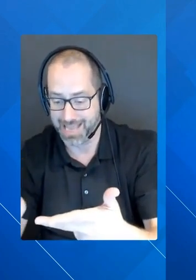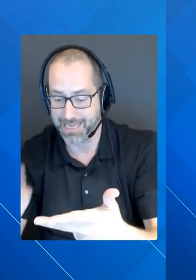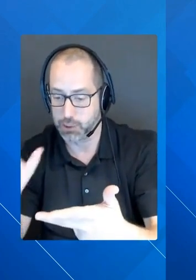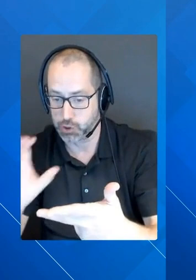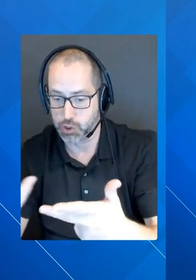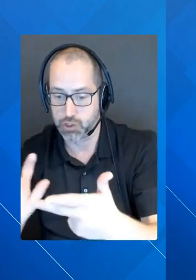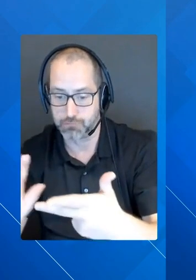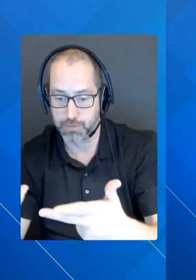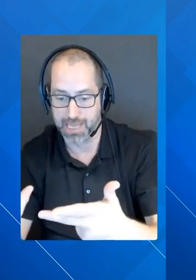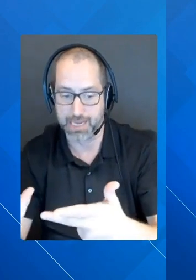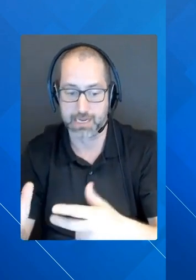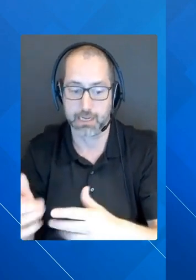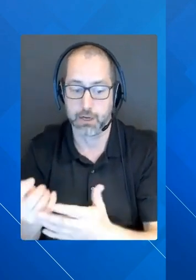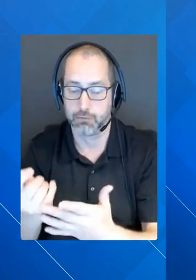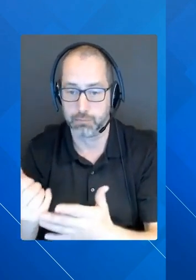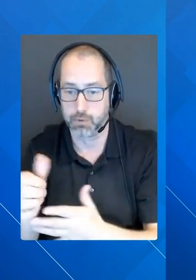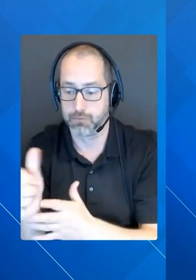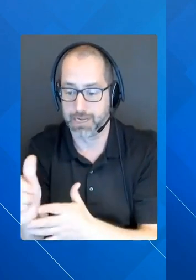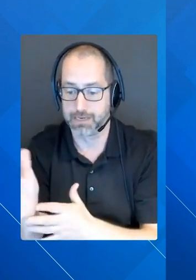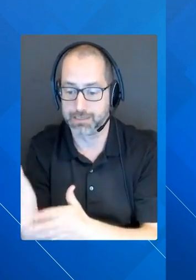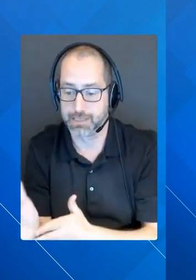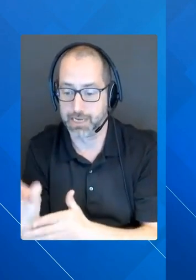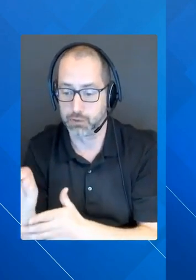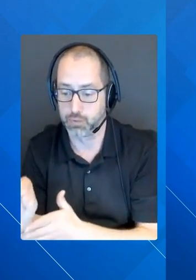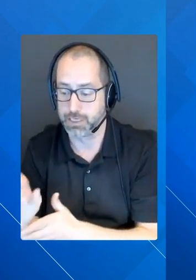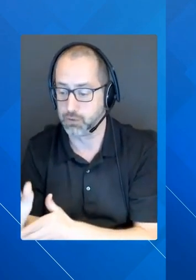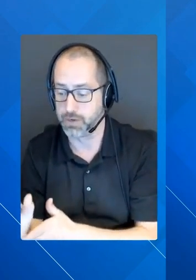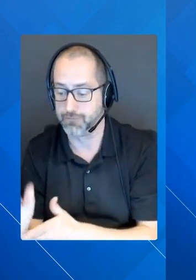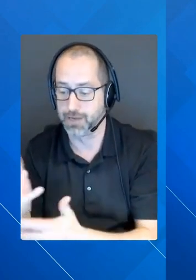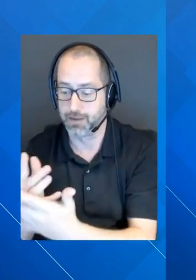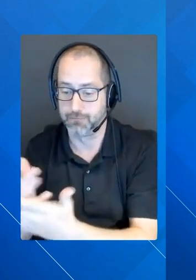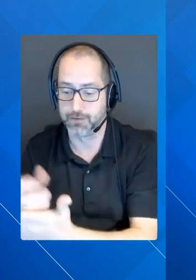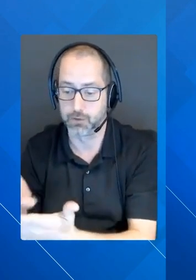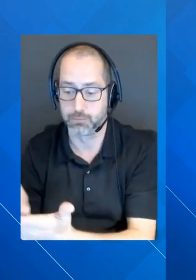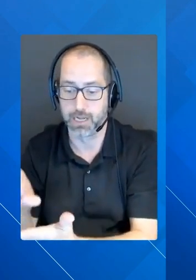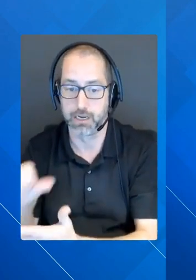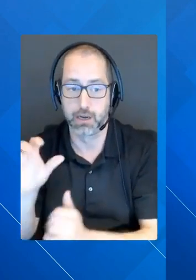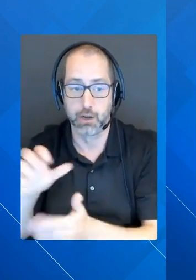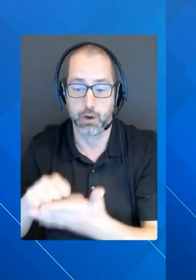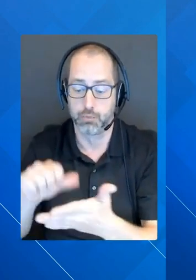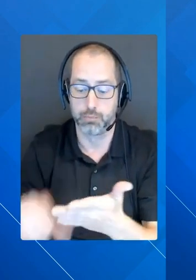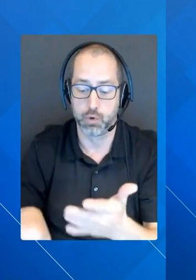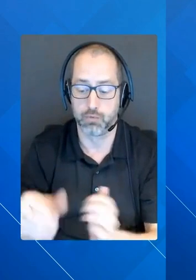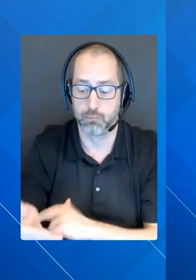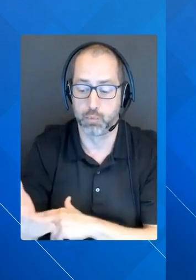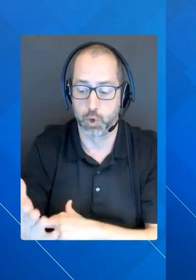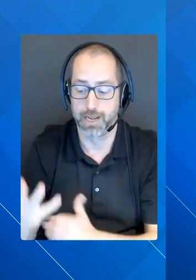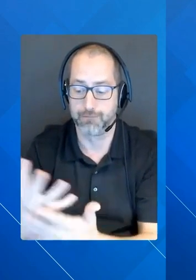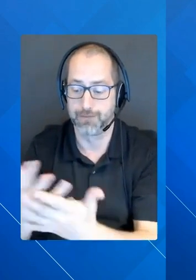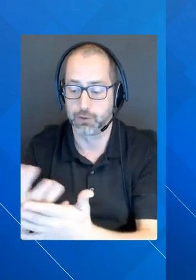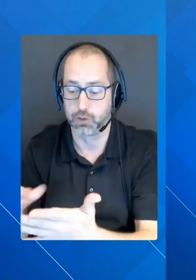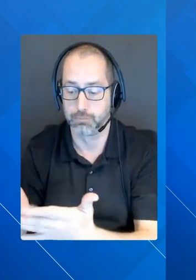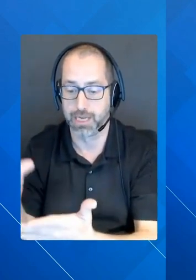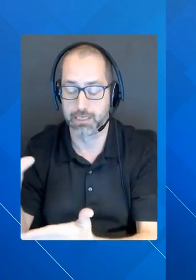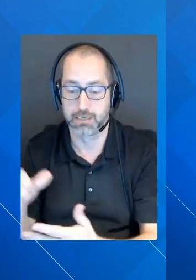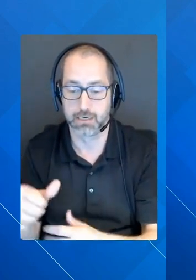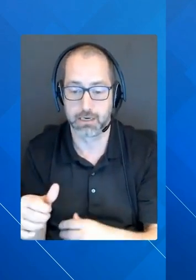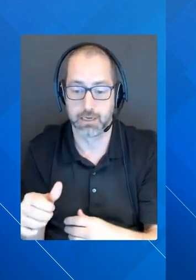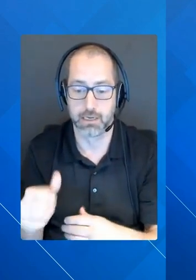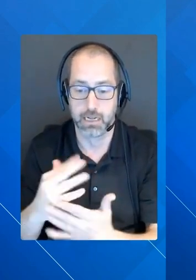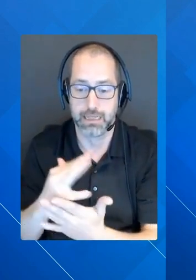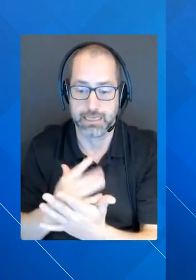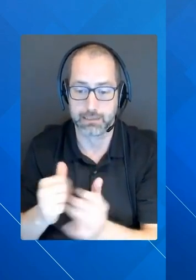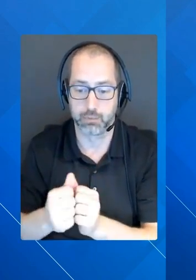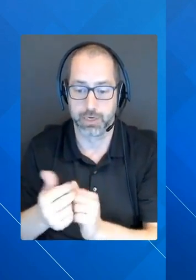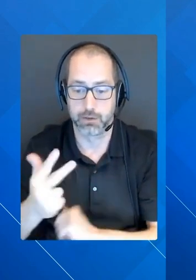Remove 10/25 filter button. Remove morning filter button. List with 3 items, list